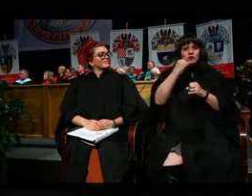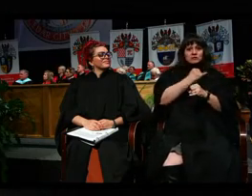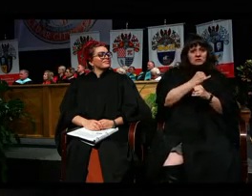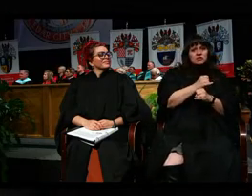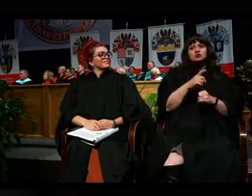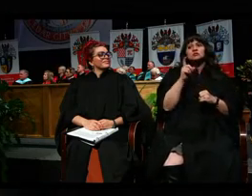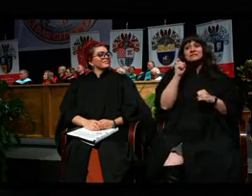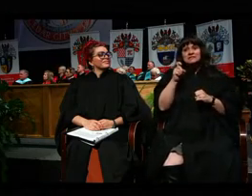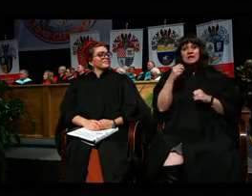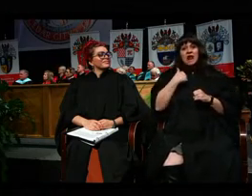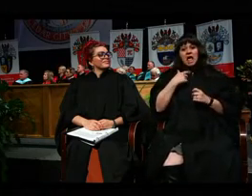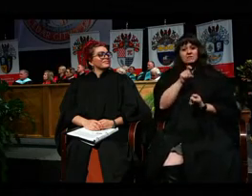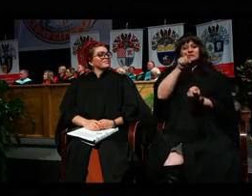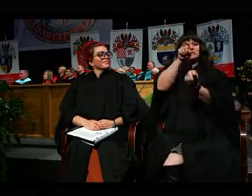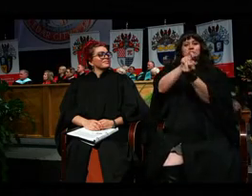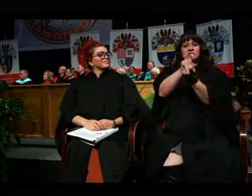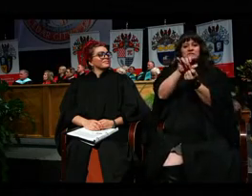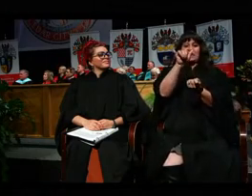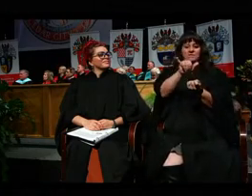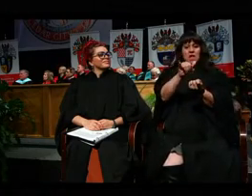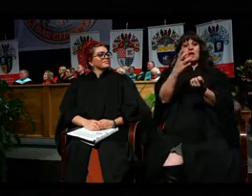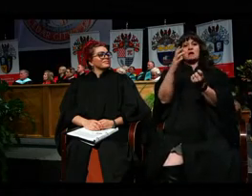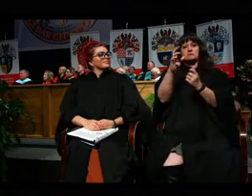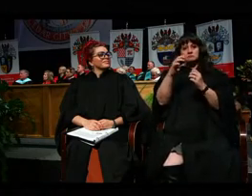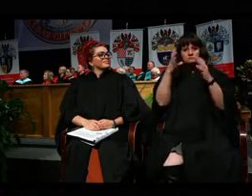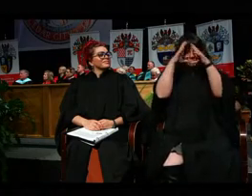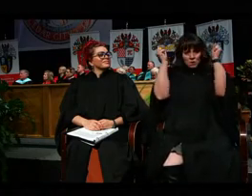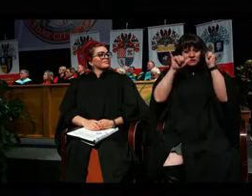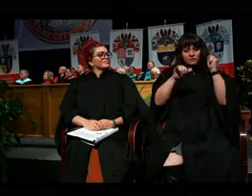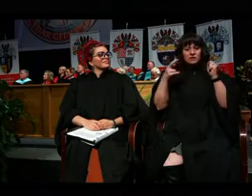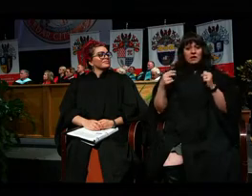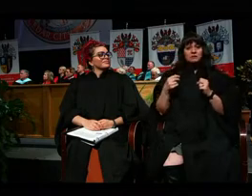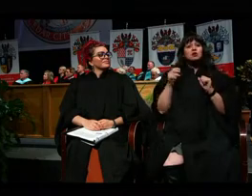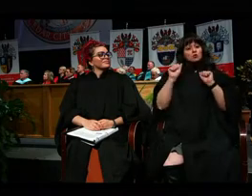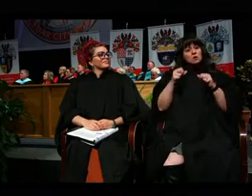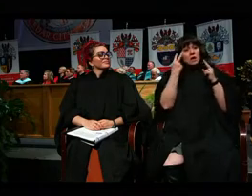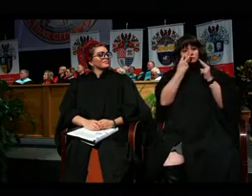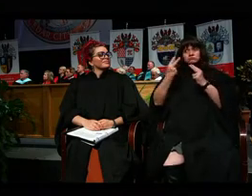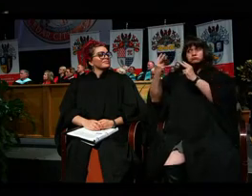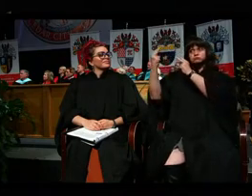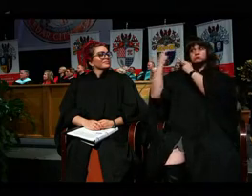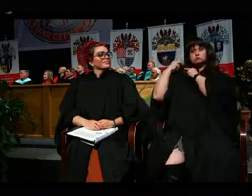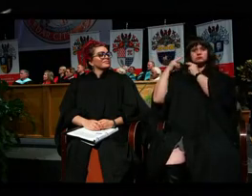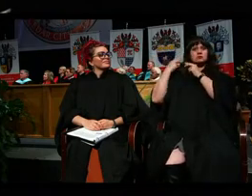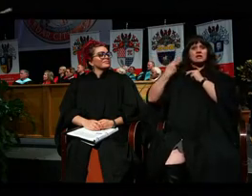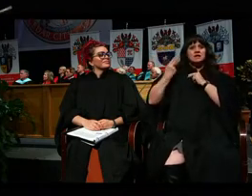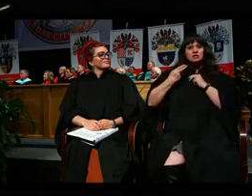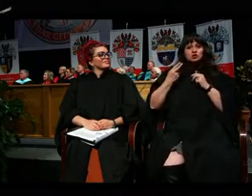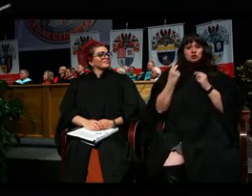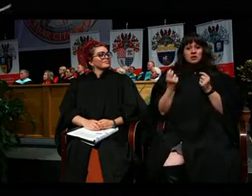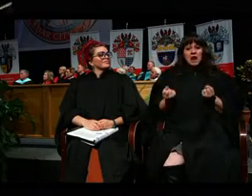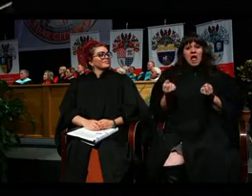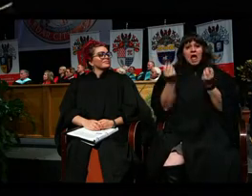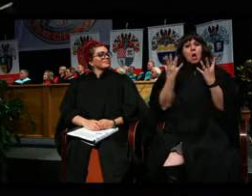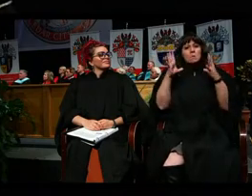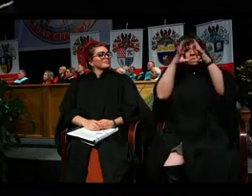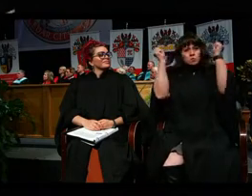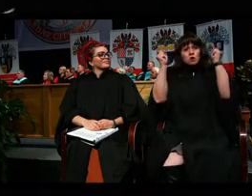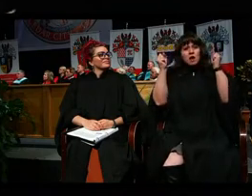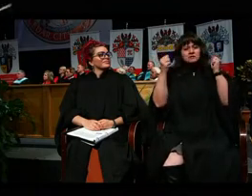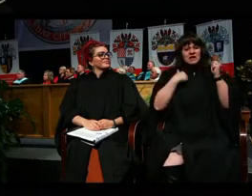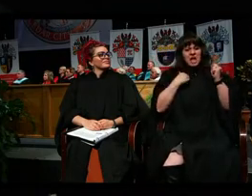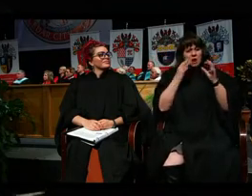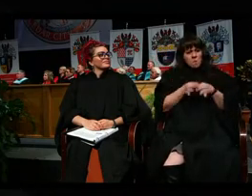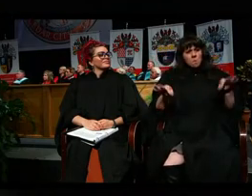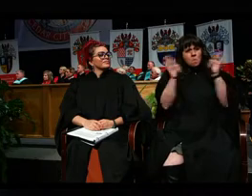during their history. And certainly we can look back at the history of SUU and presidents that have played a critical role at a critical time and the